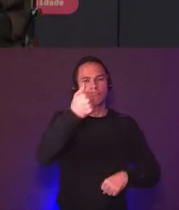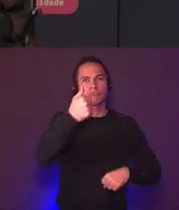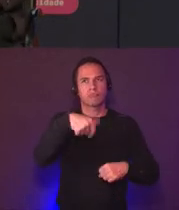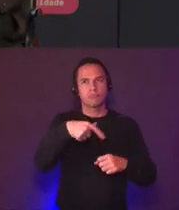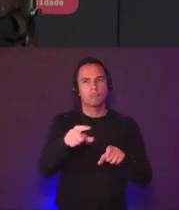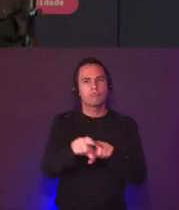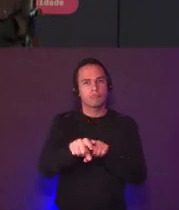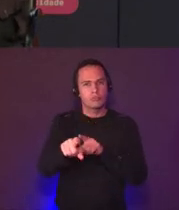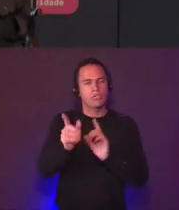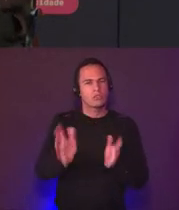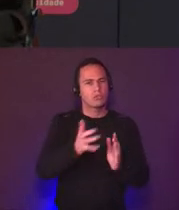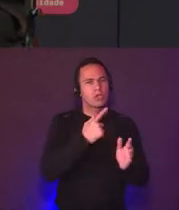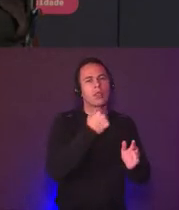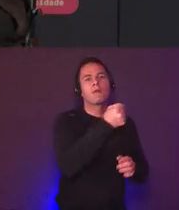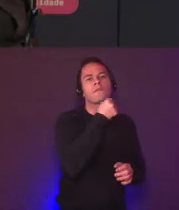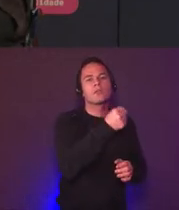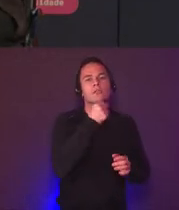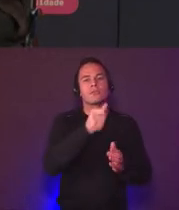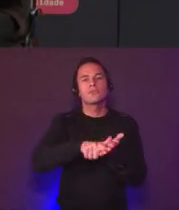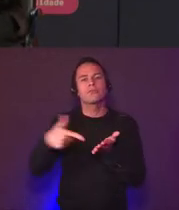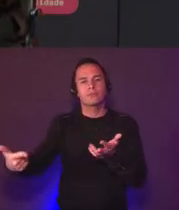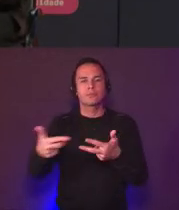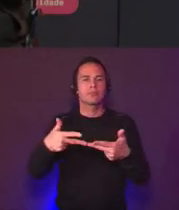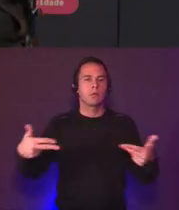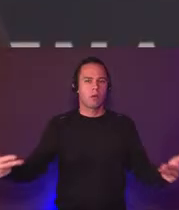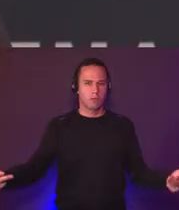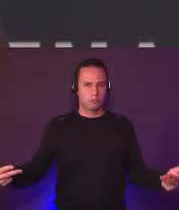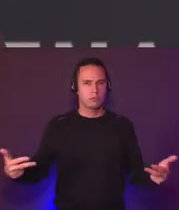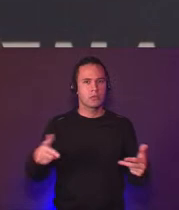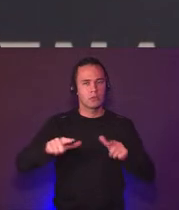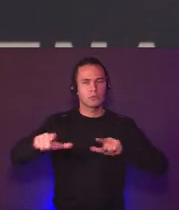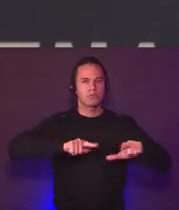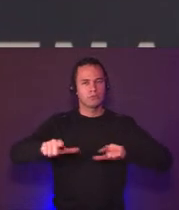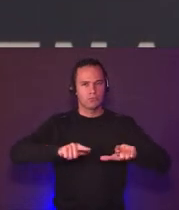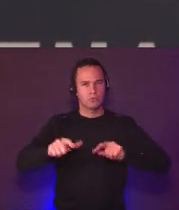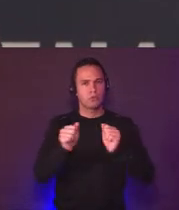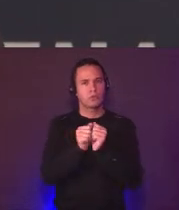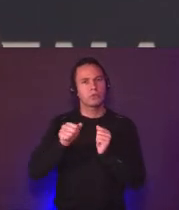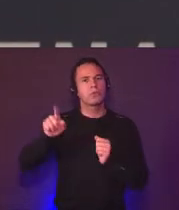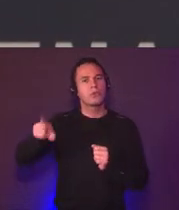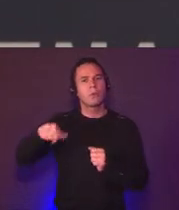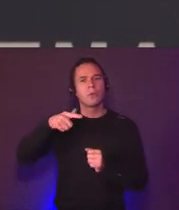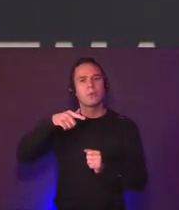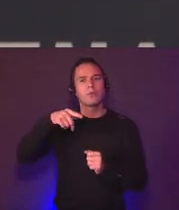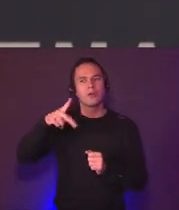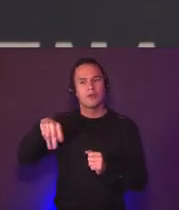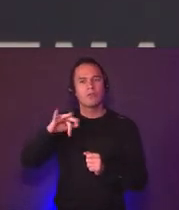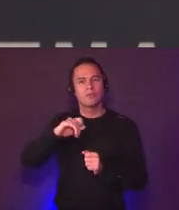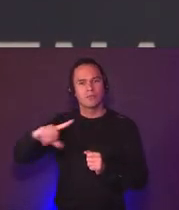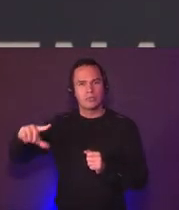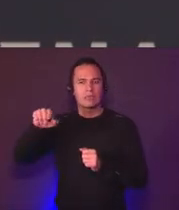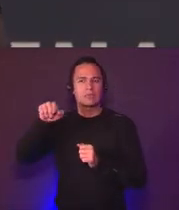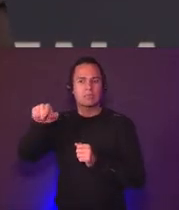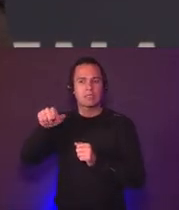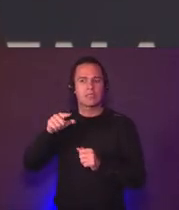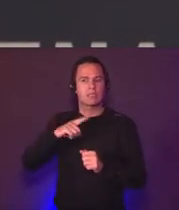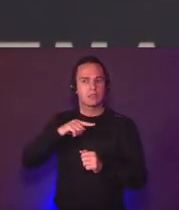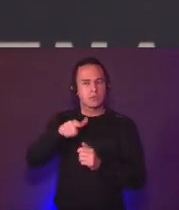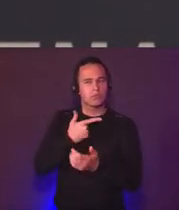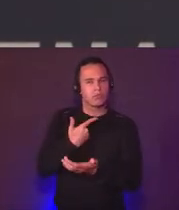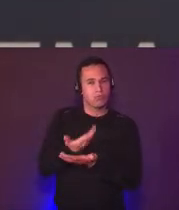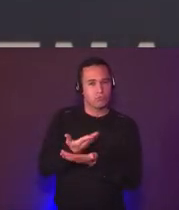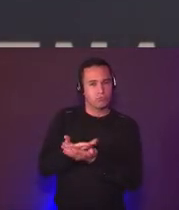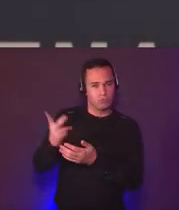really admire and who have worked with Phil and who admire Phil and who have been students to Phil, and